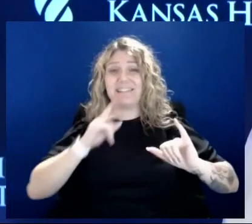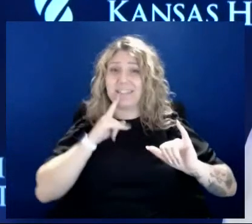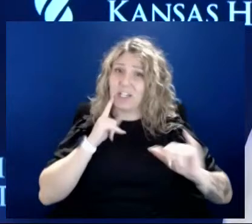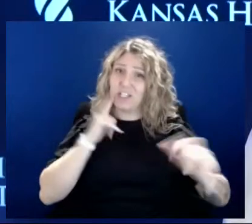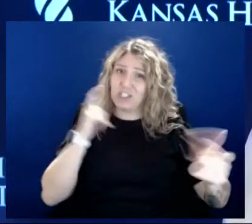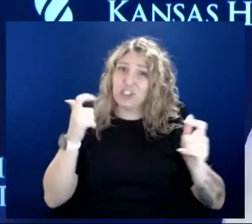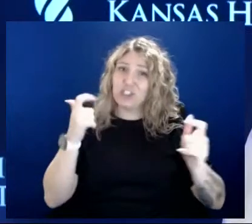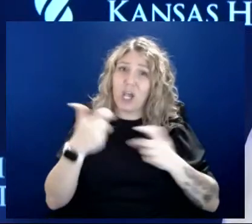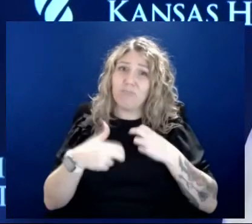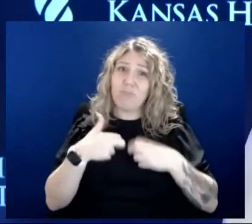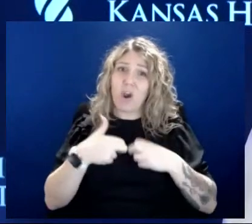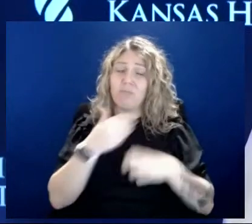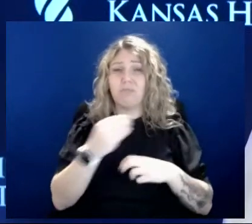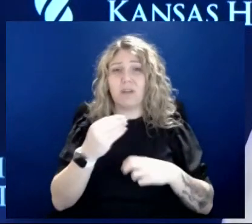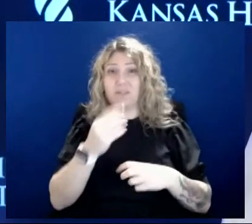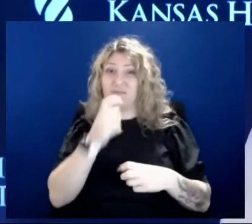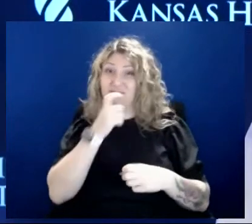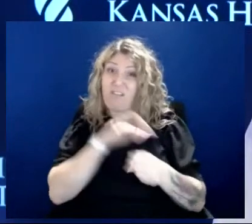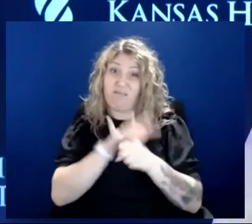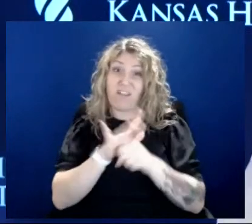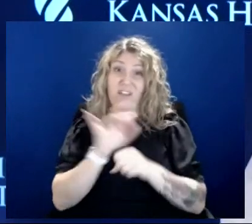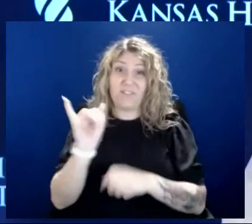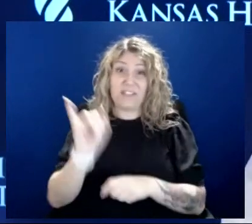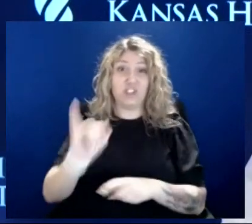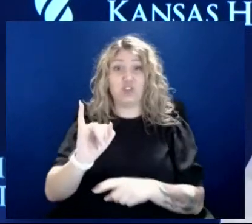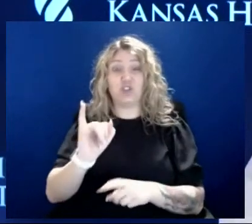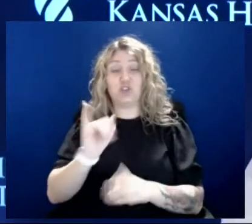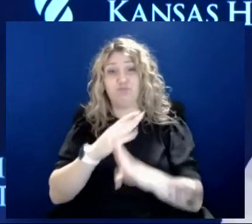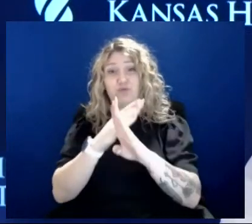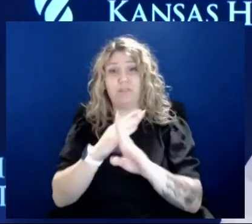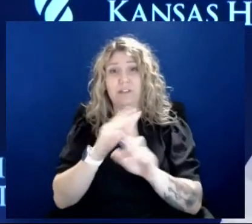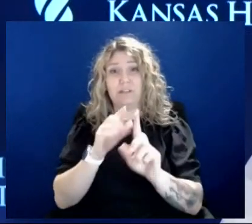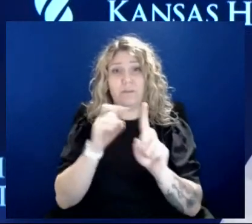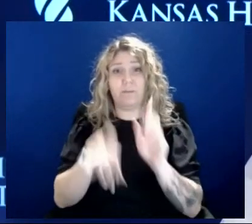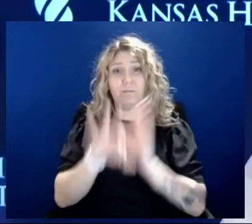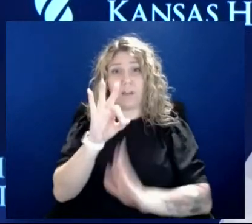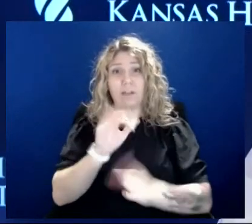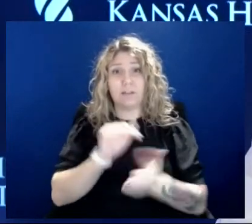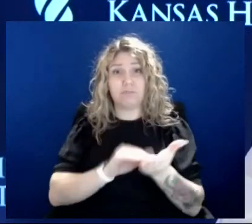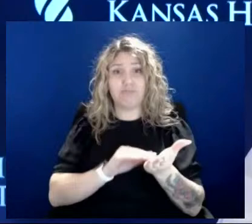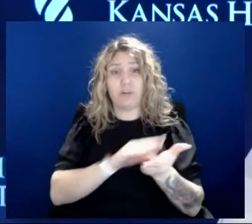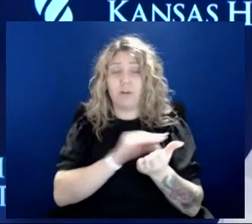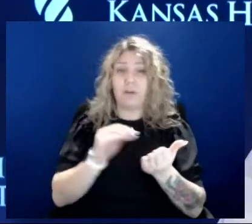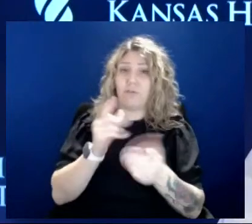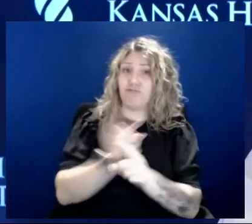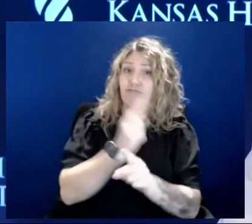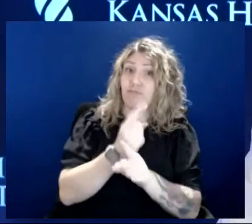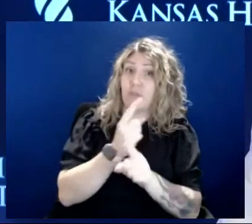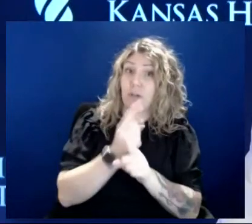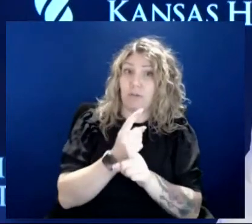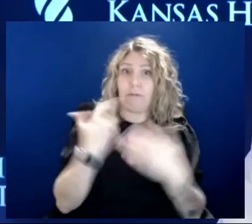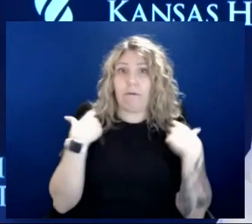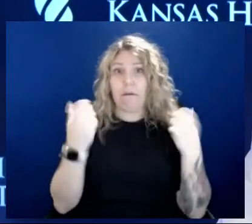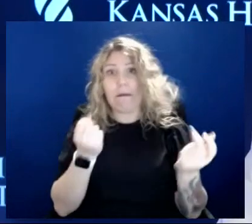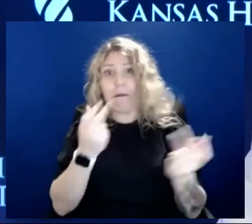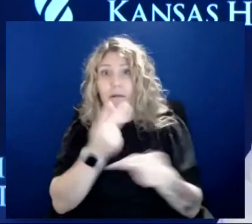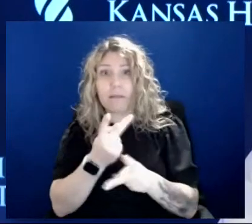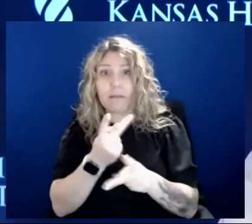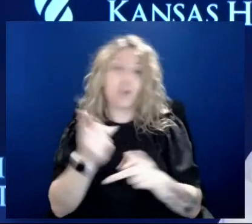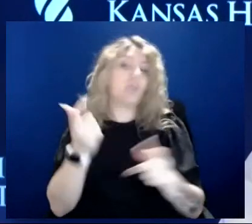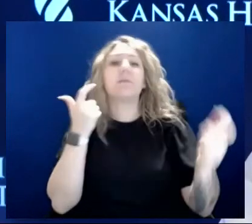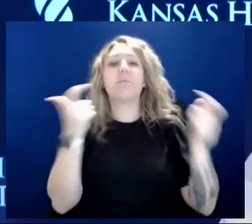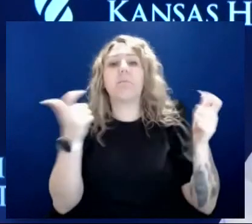lack of insurance really prevents people from actually finding a doctor, having a regular source of health care, which was one of the big issues that we addressed